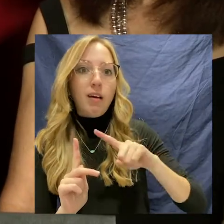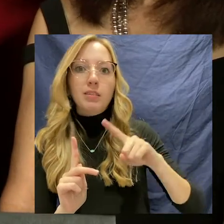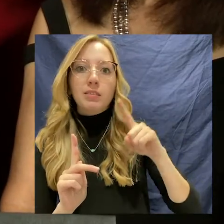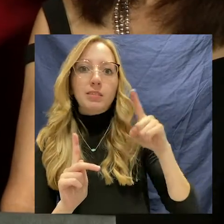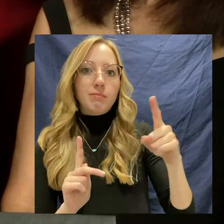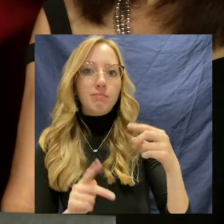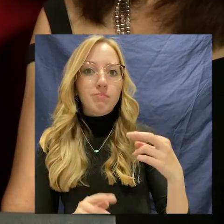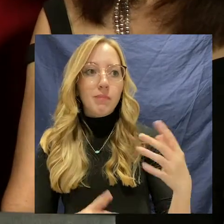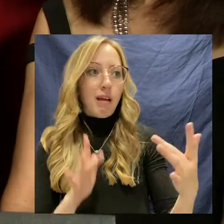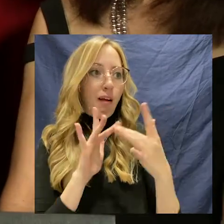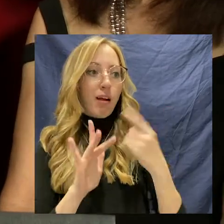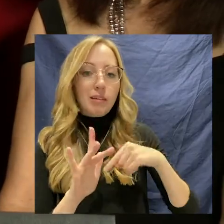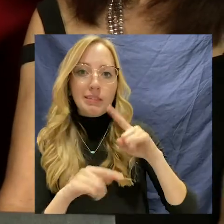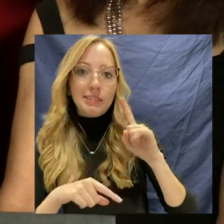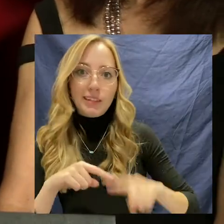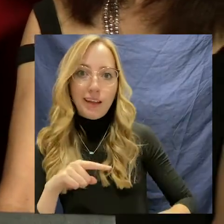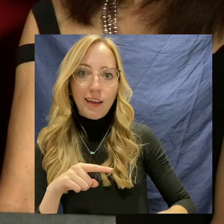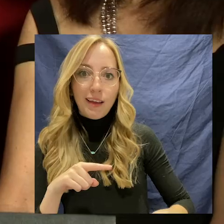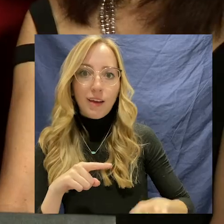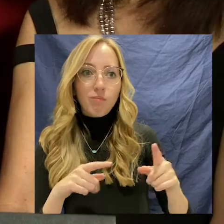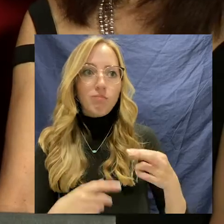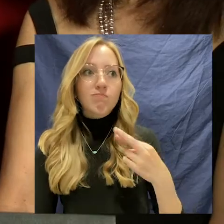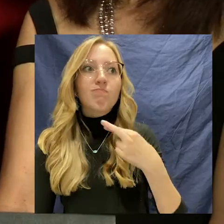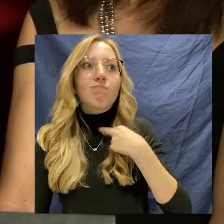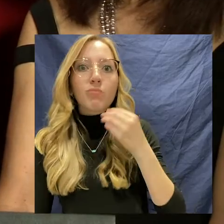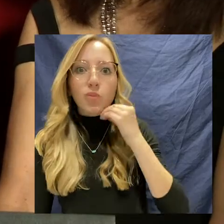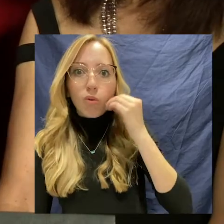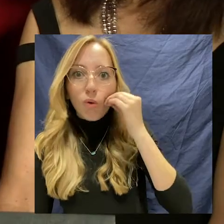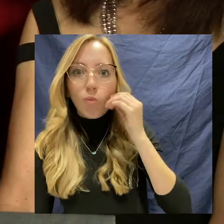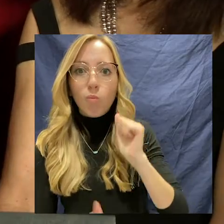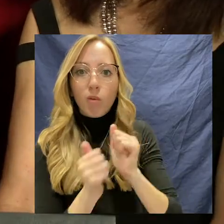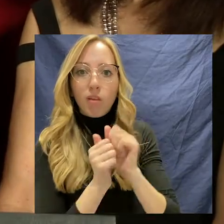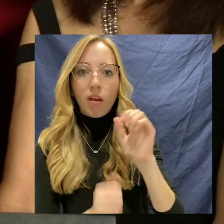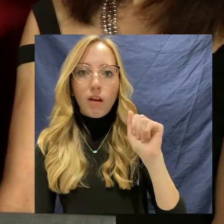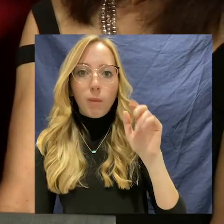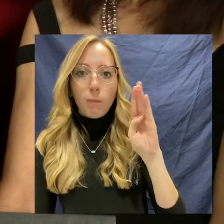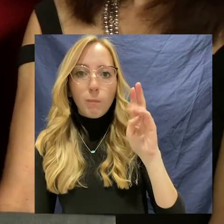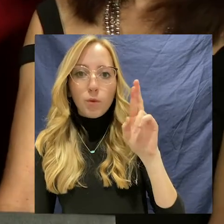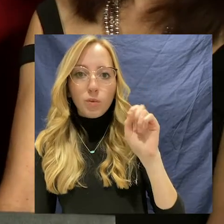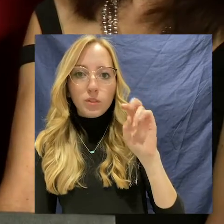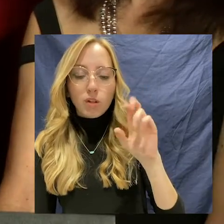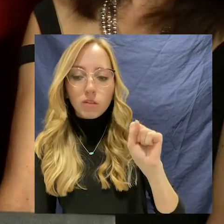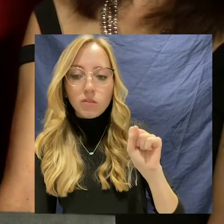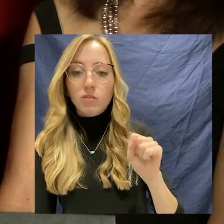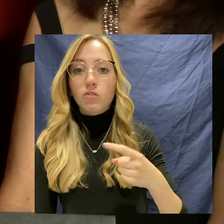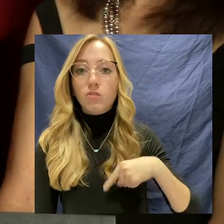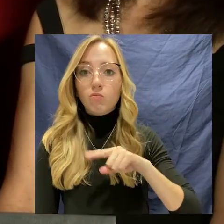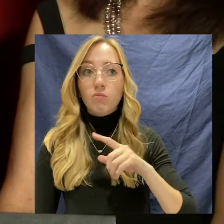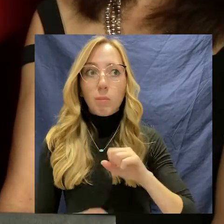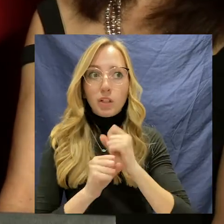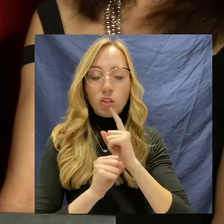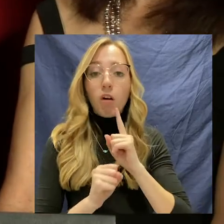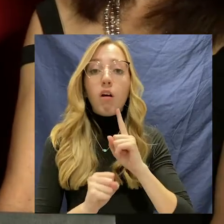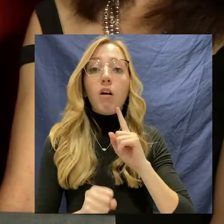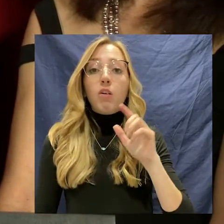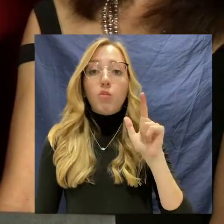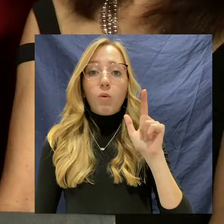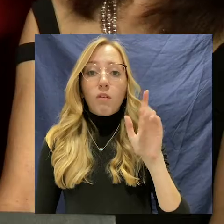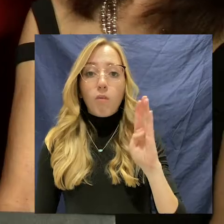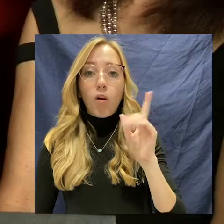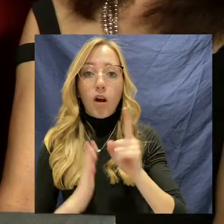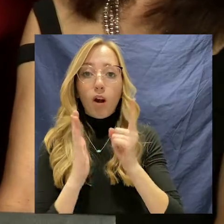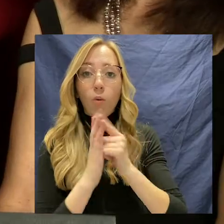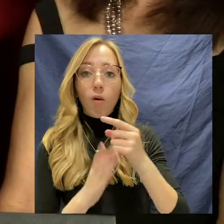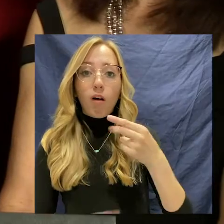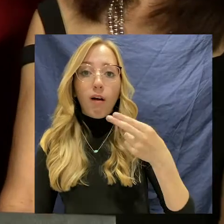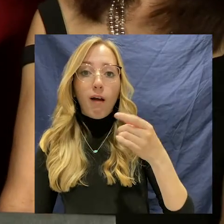abusers, unable to reach us or connect with us. We worked diligently to keep our 24-hour hotline open.